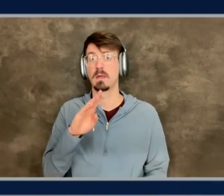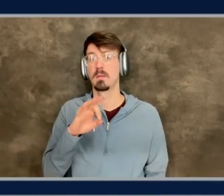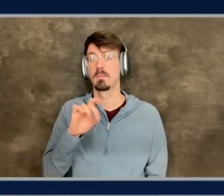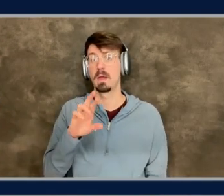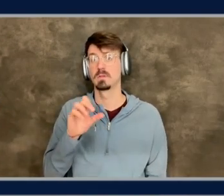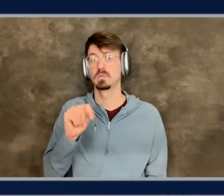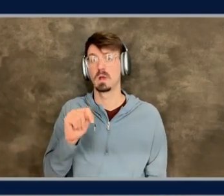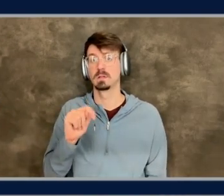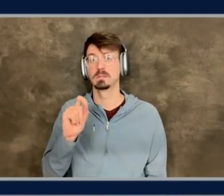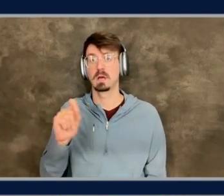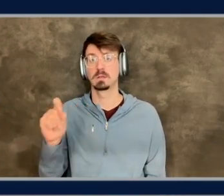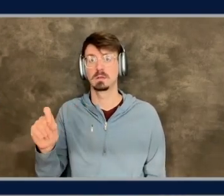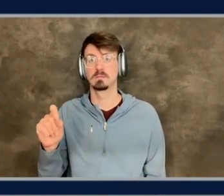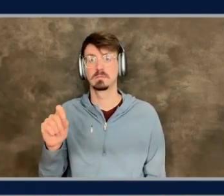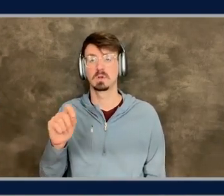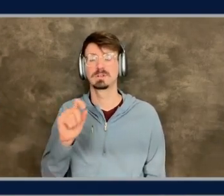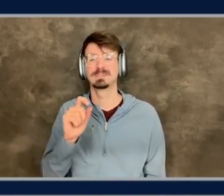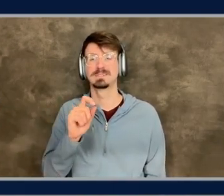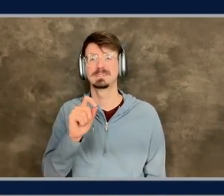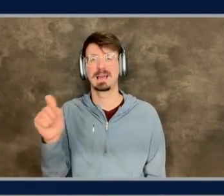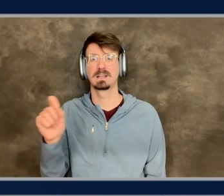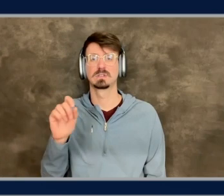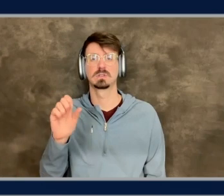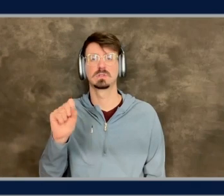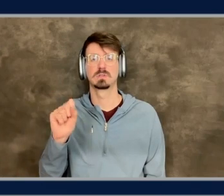dot, not source, source,